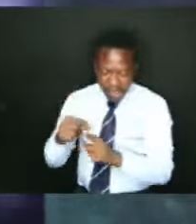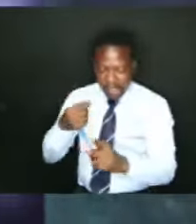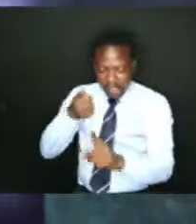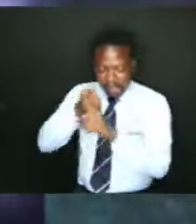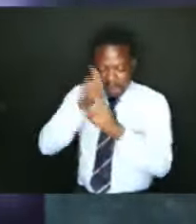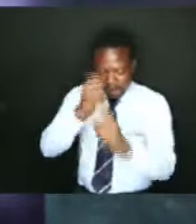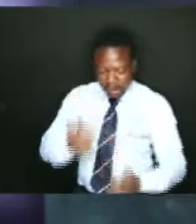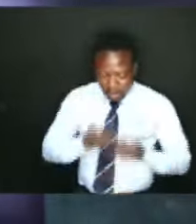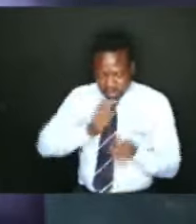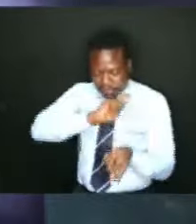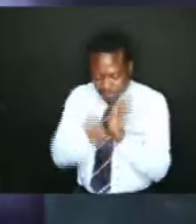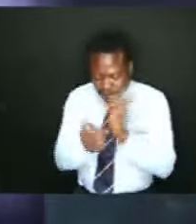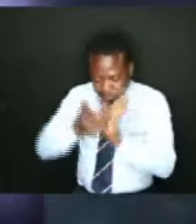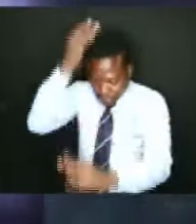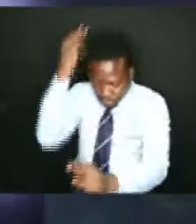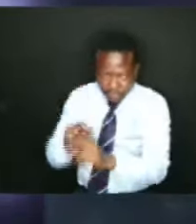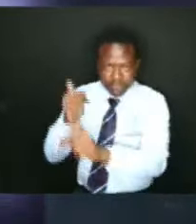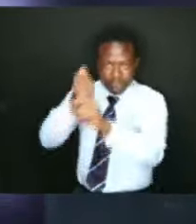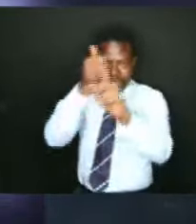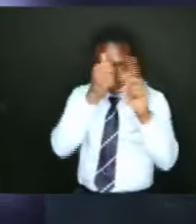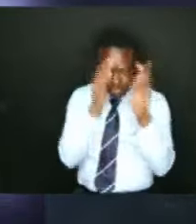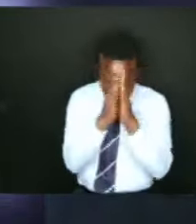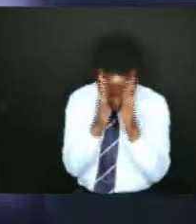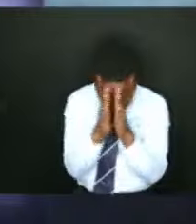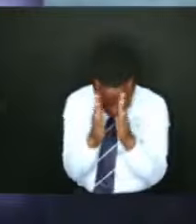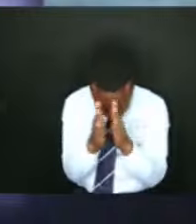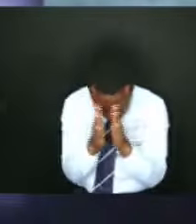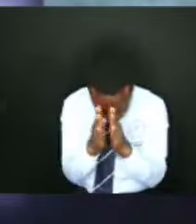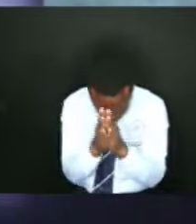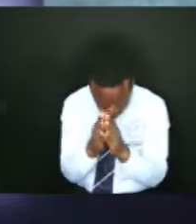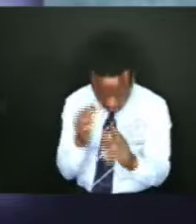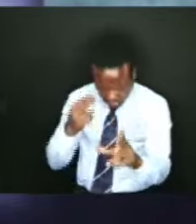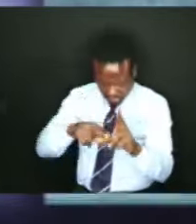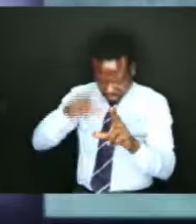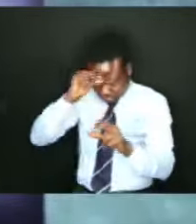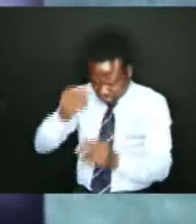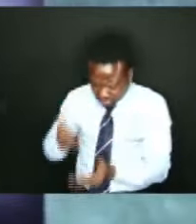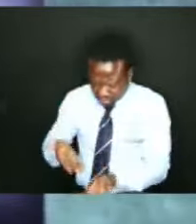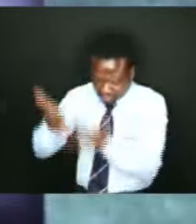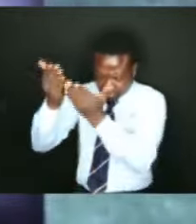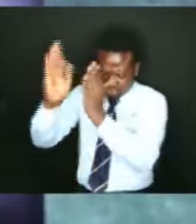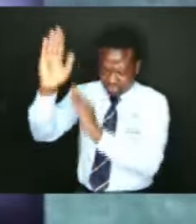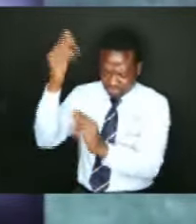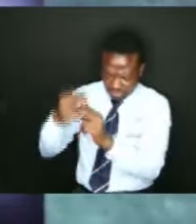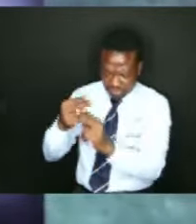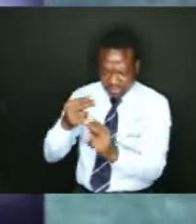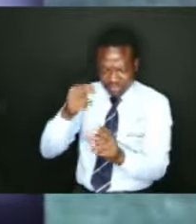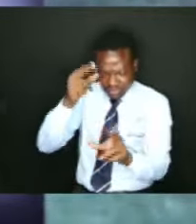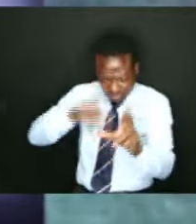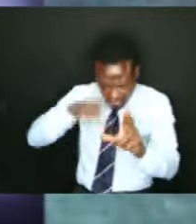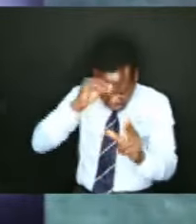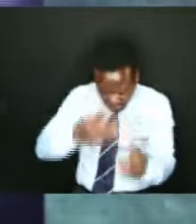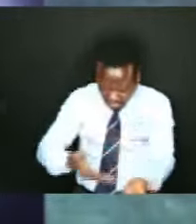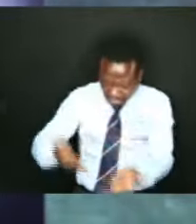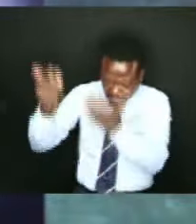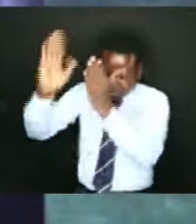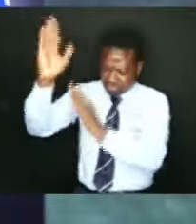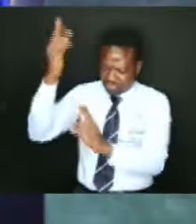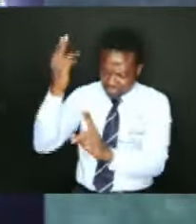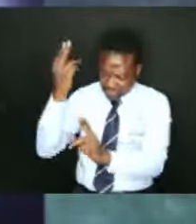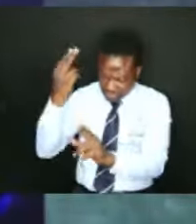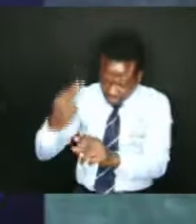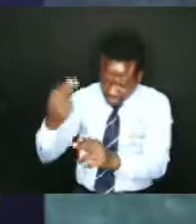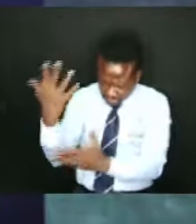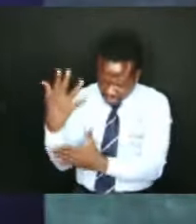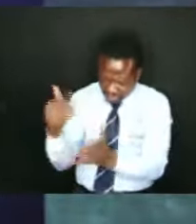de satini me kopa. We commit our Father before you, O God. Let grace be abundant. Let grace abound. Let grace